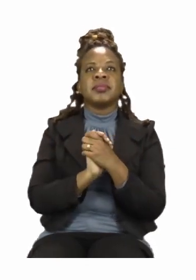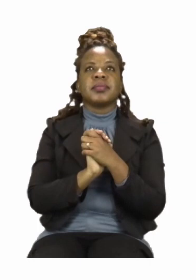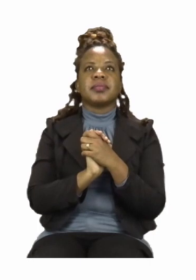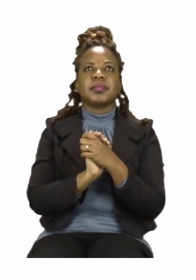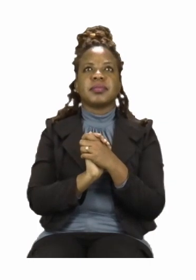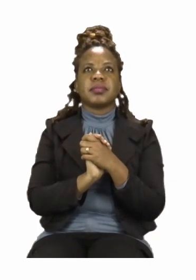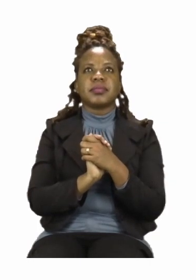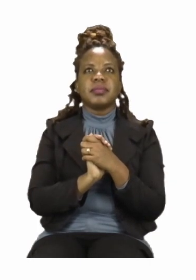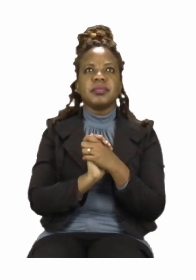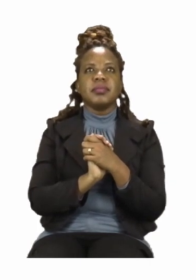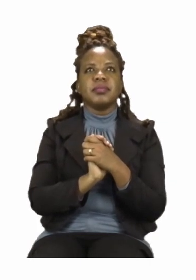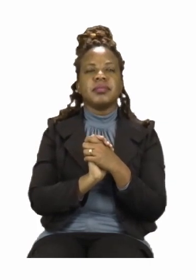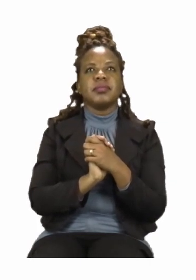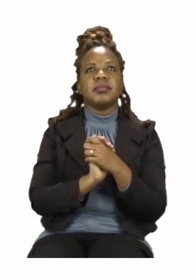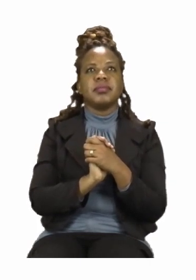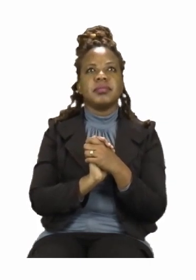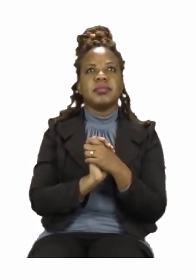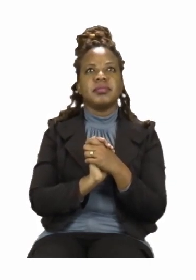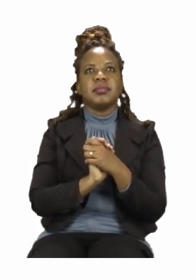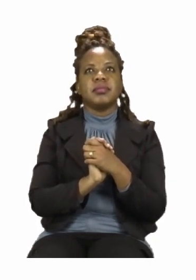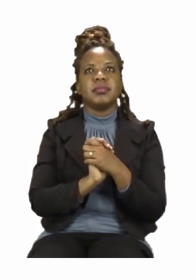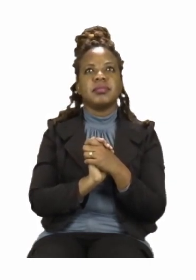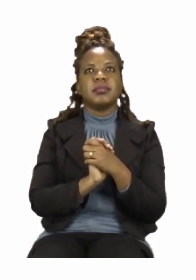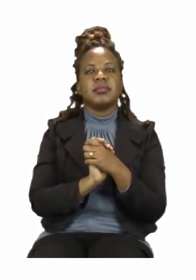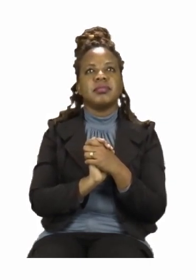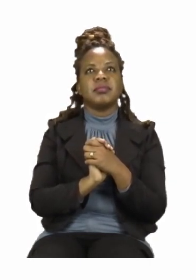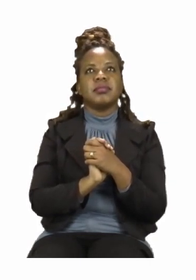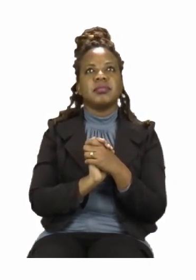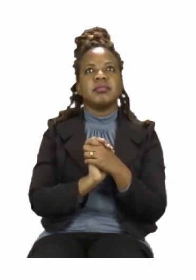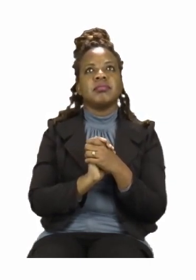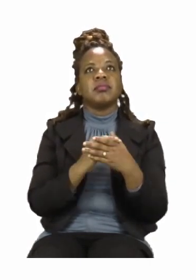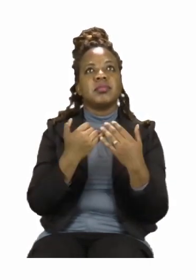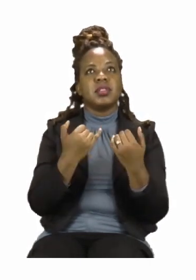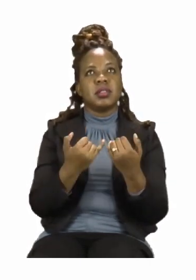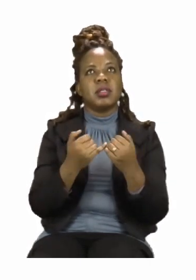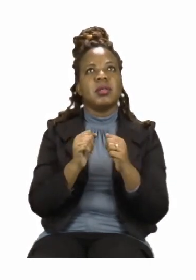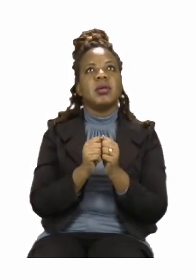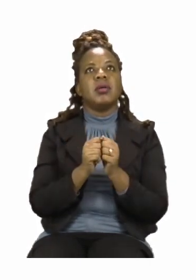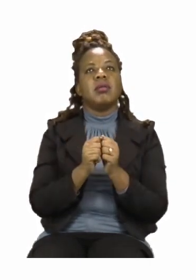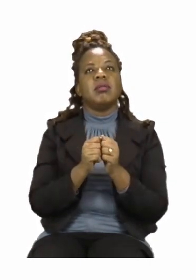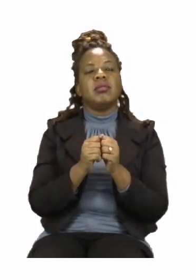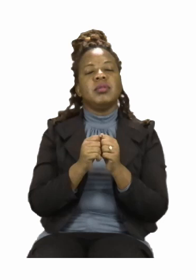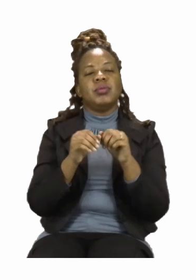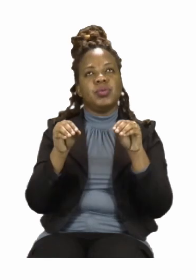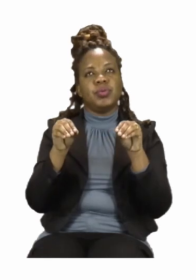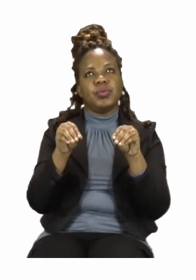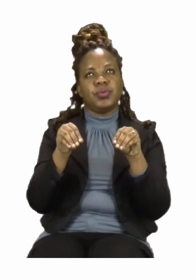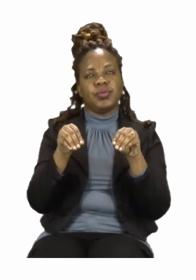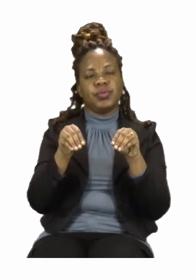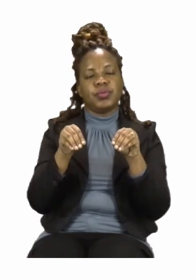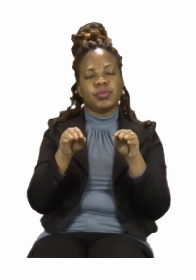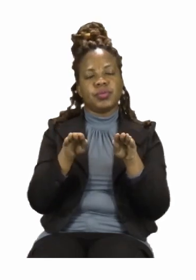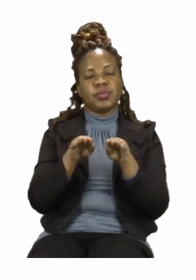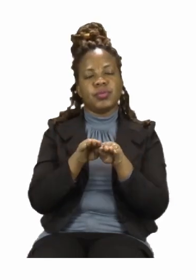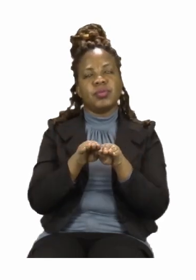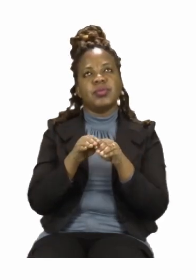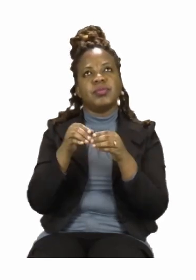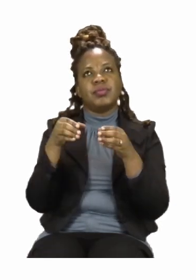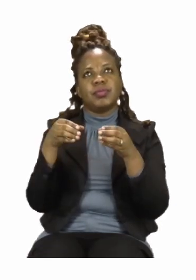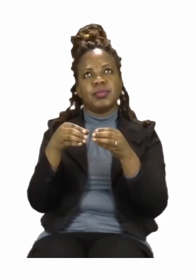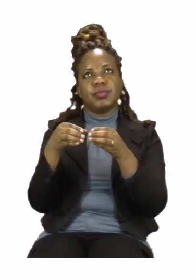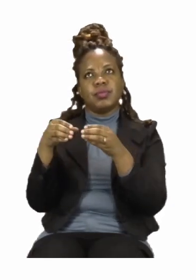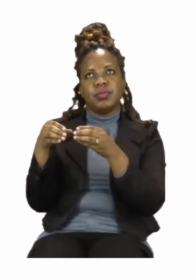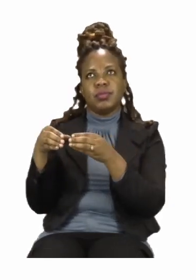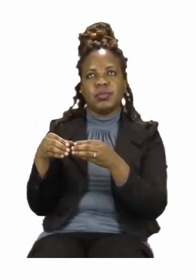have given you an example, but I'd like us to try and group together. Remember,